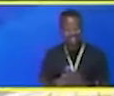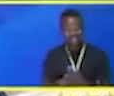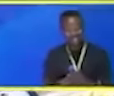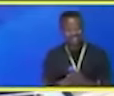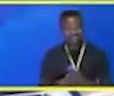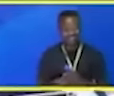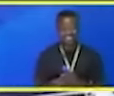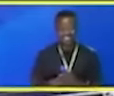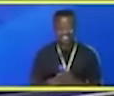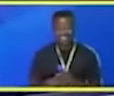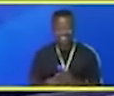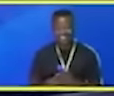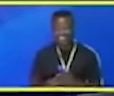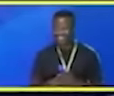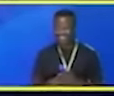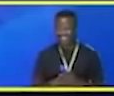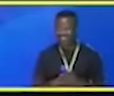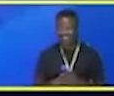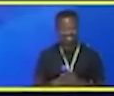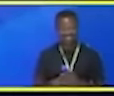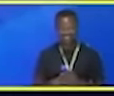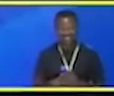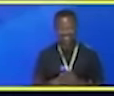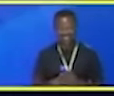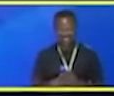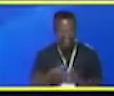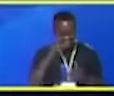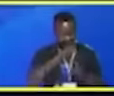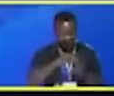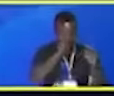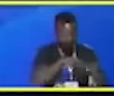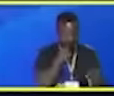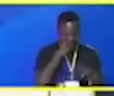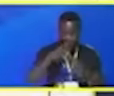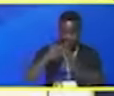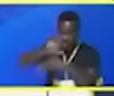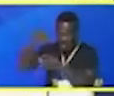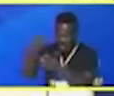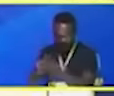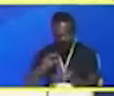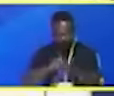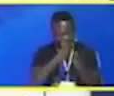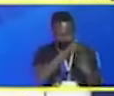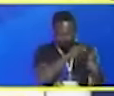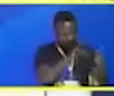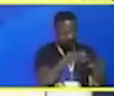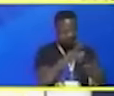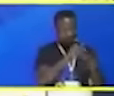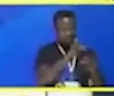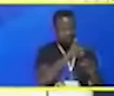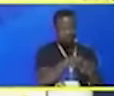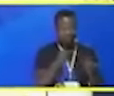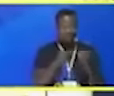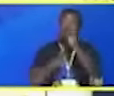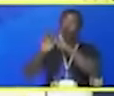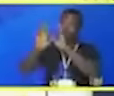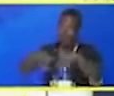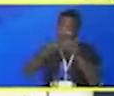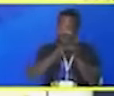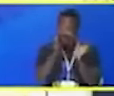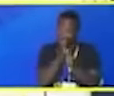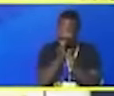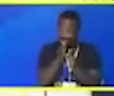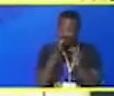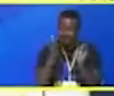I choose the person who chose everything. That's what happens when God gave us Jesus.